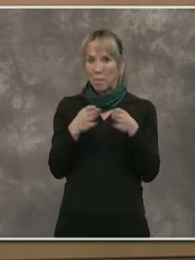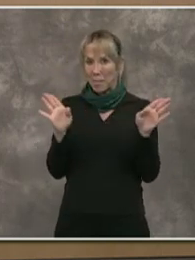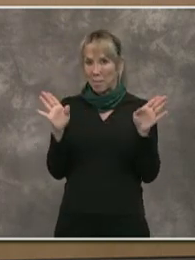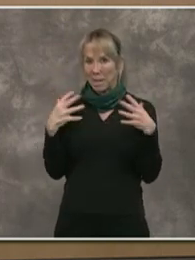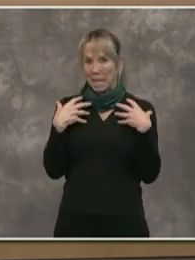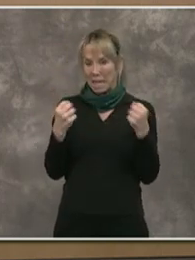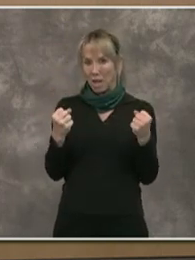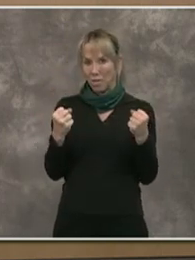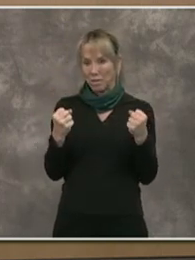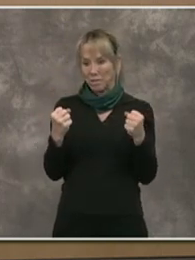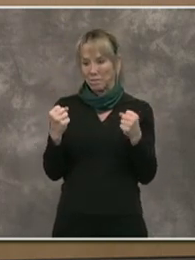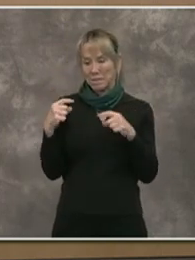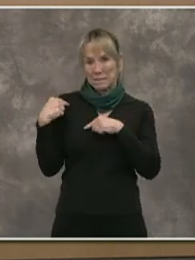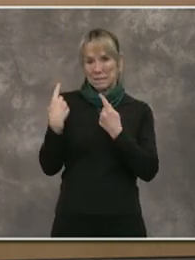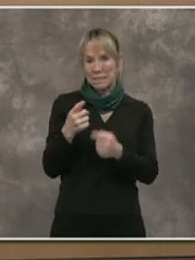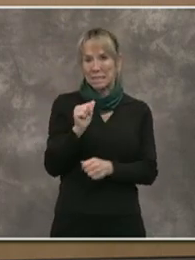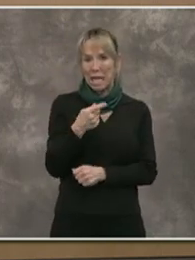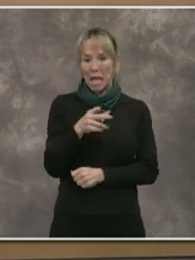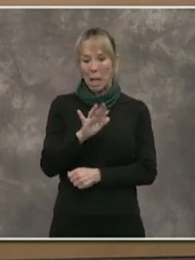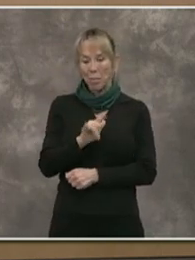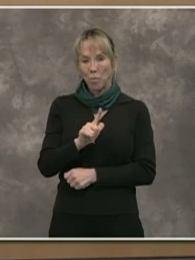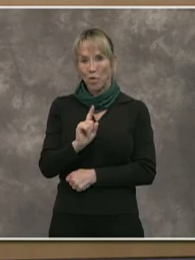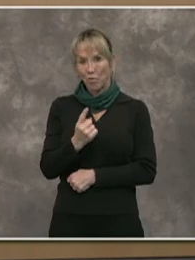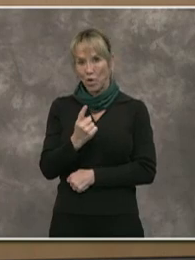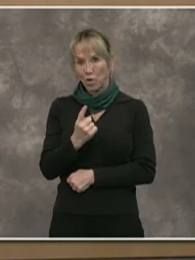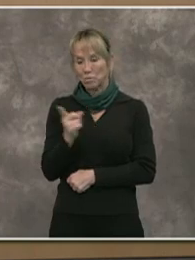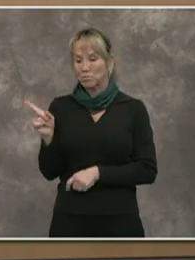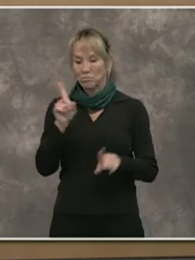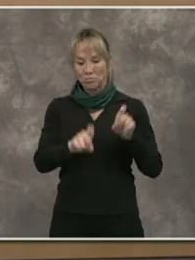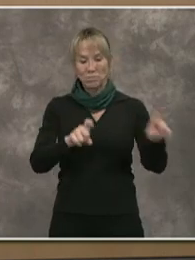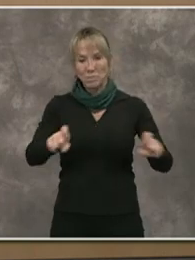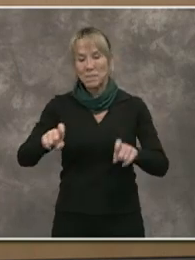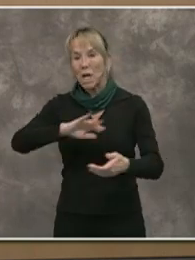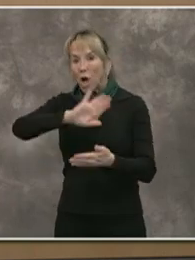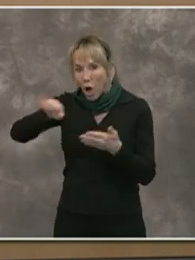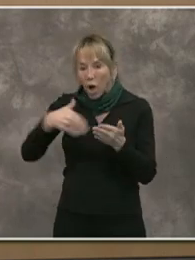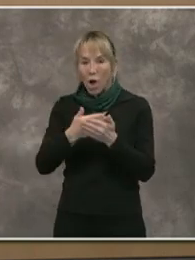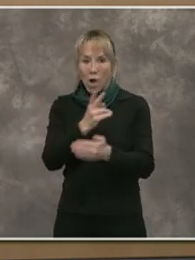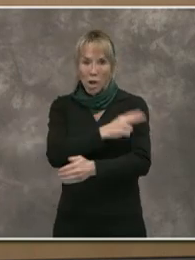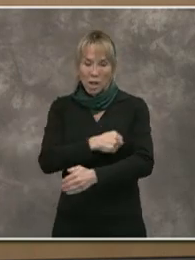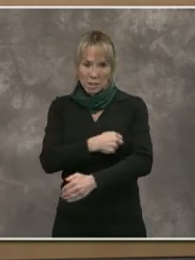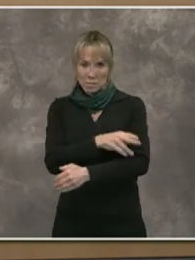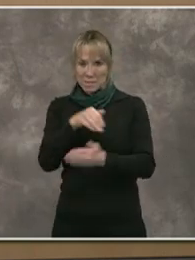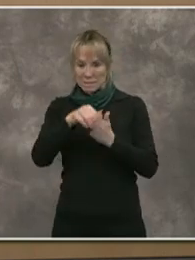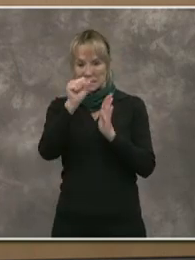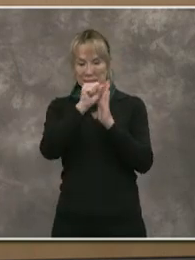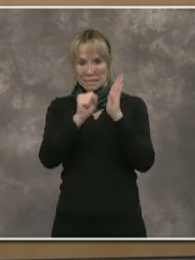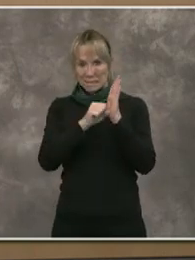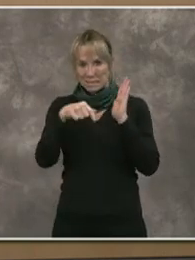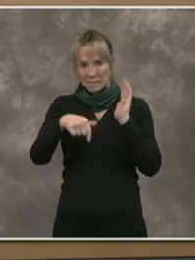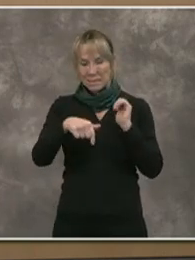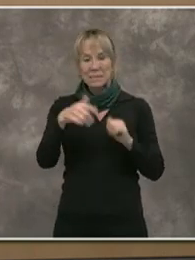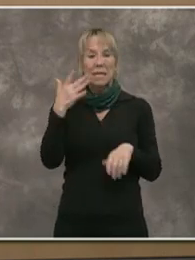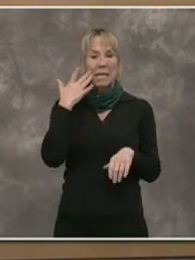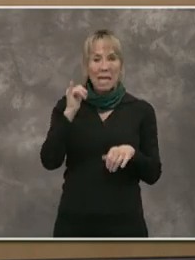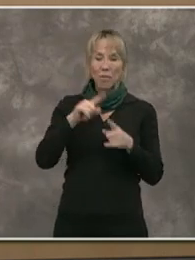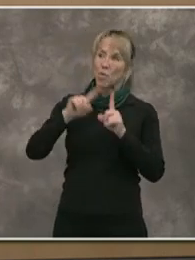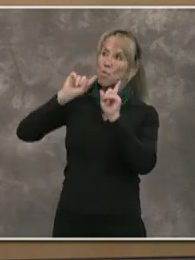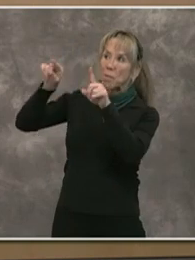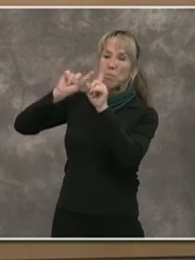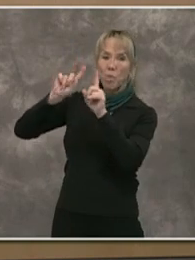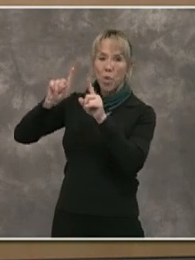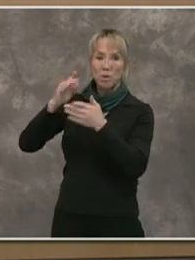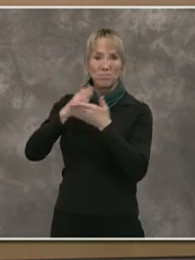has asked each hospital throughout the state to report certain metrics. So